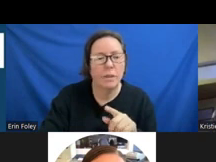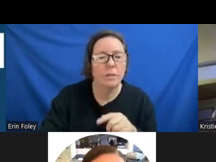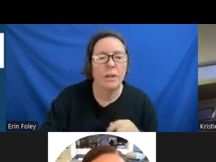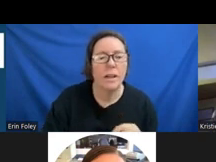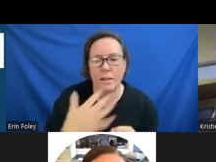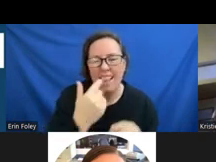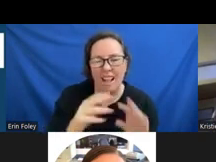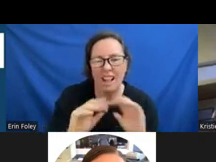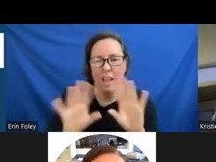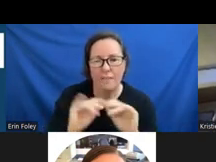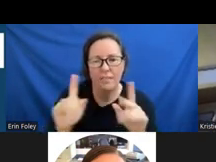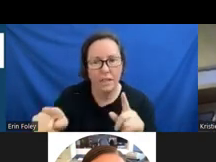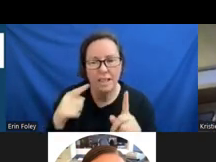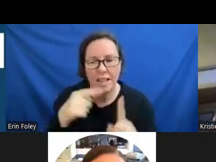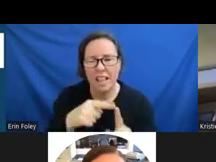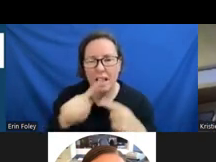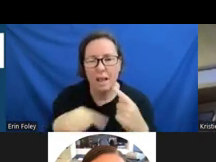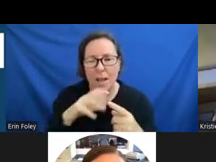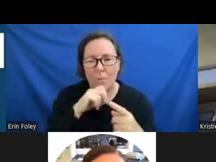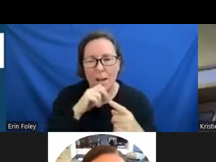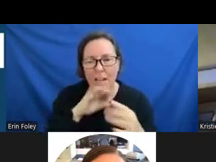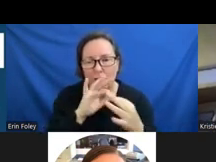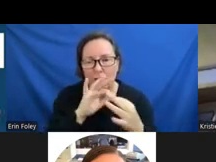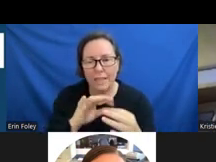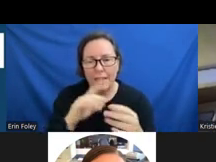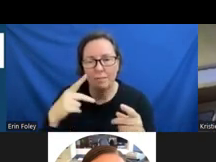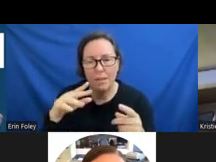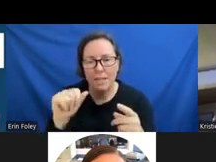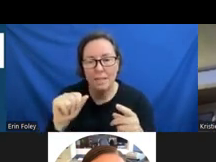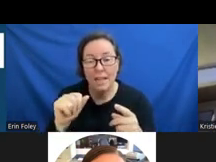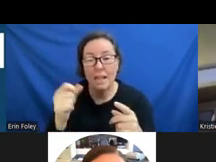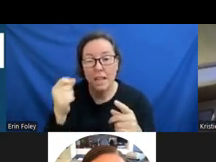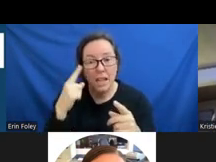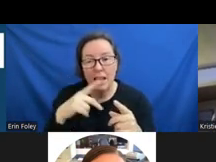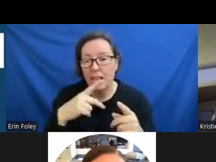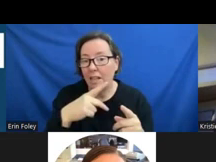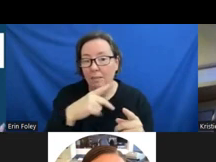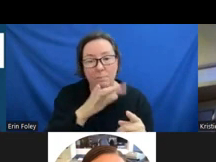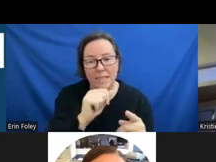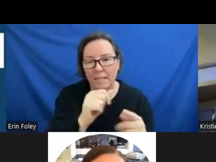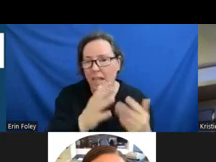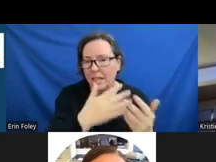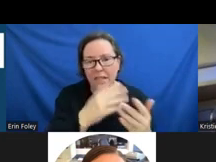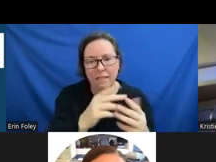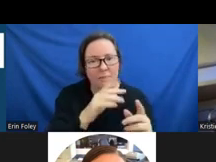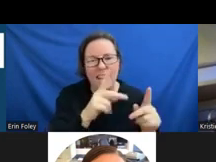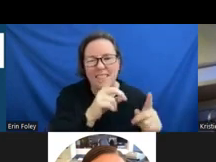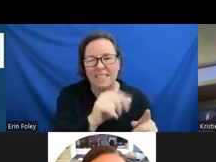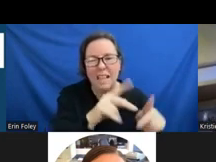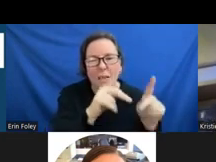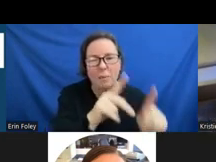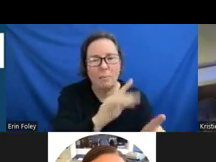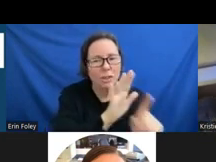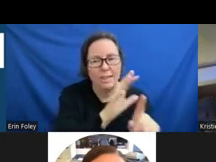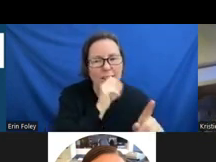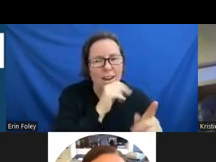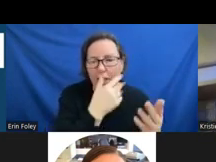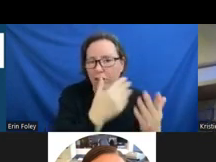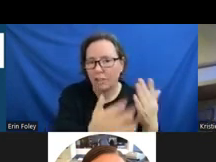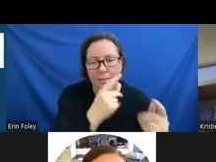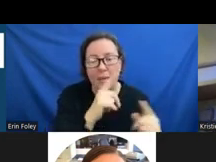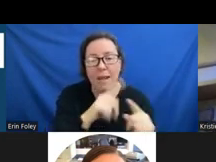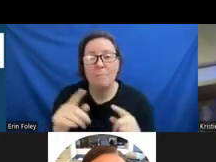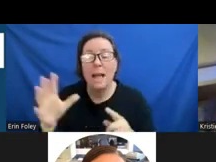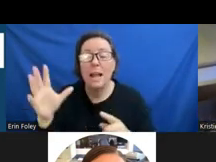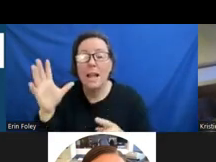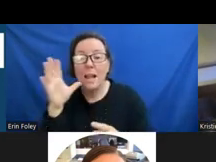yeah, you just want to add something to that. Where age does matter with the PCA is the parent can't be the PCA if the